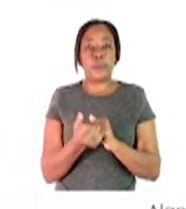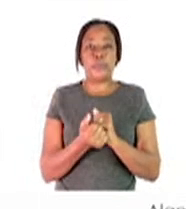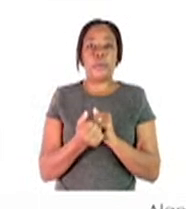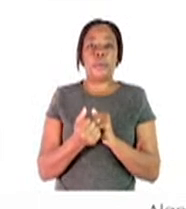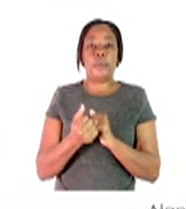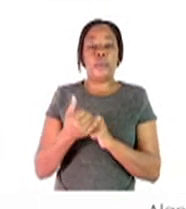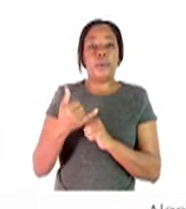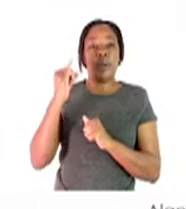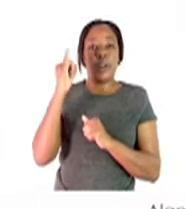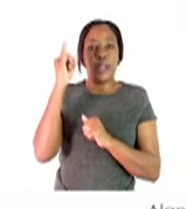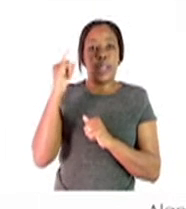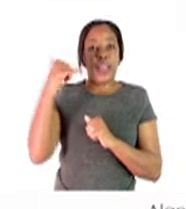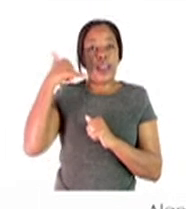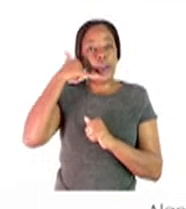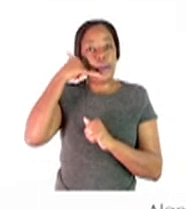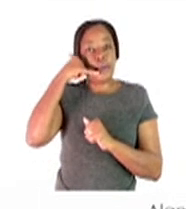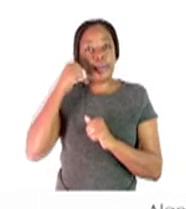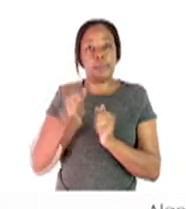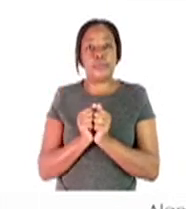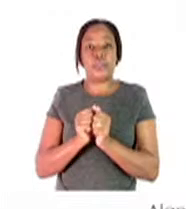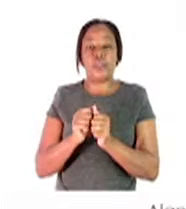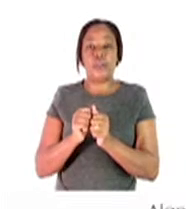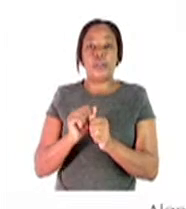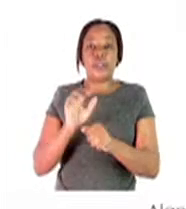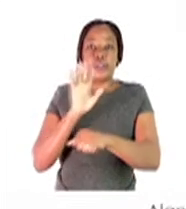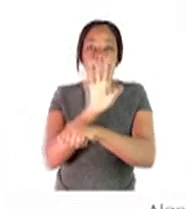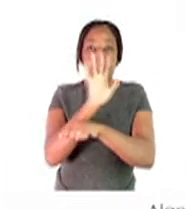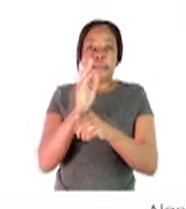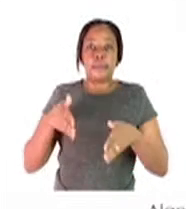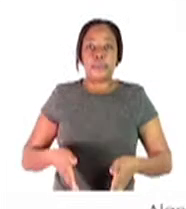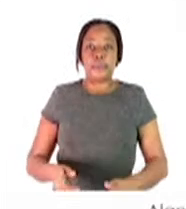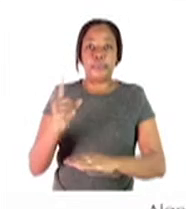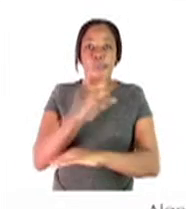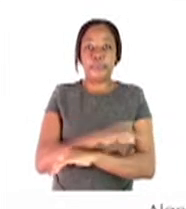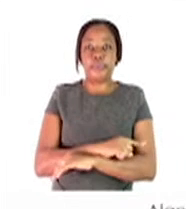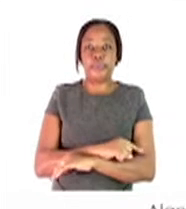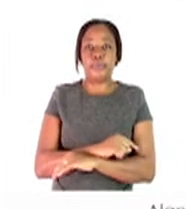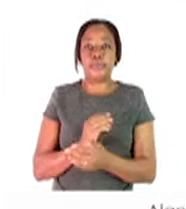an iPhone for his 5th birthday,